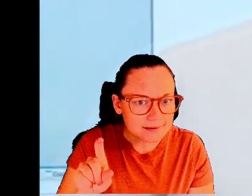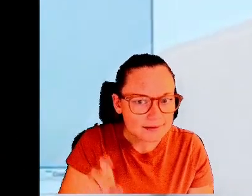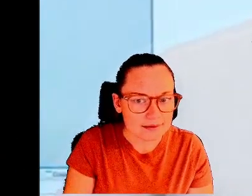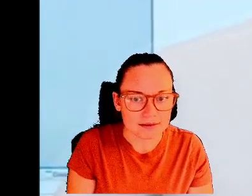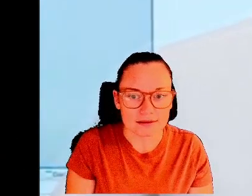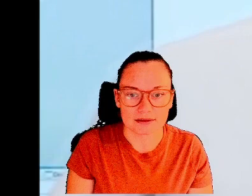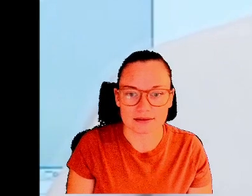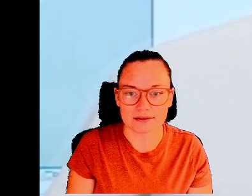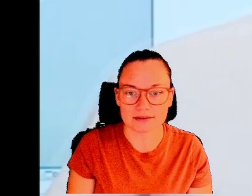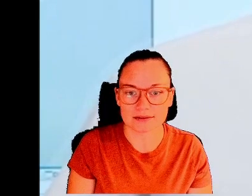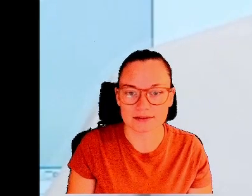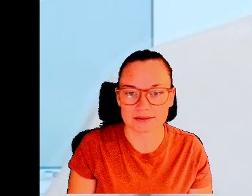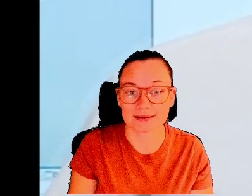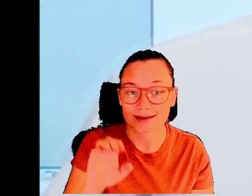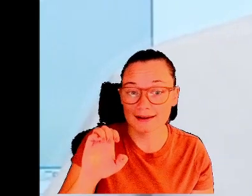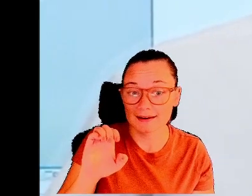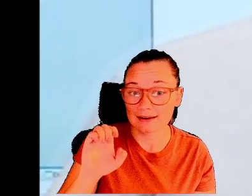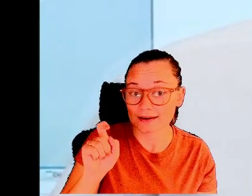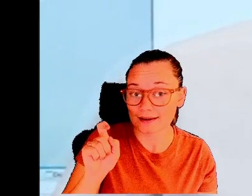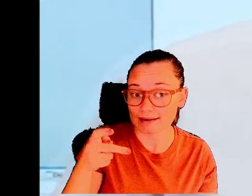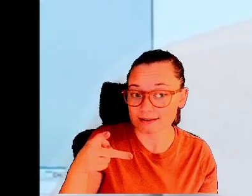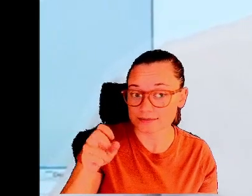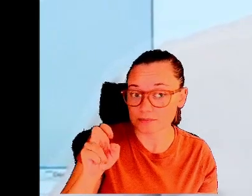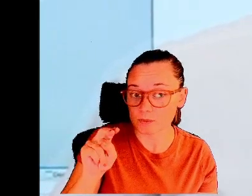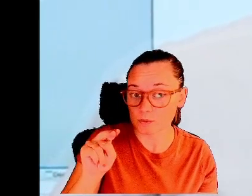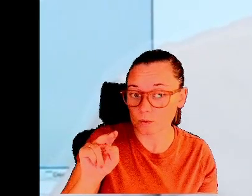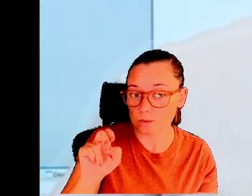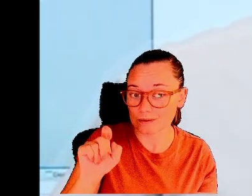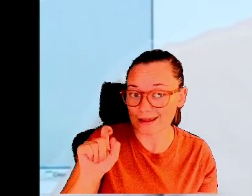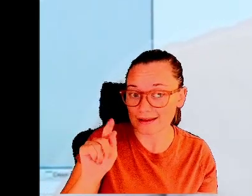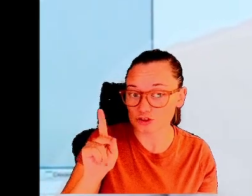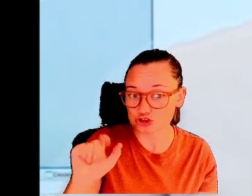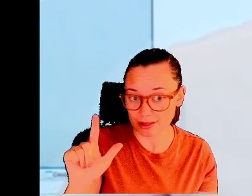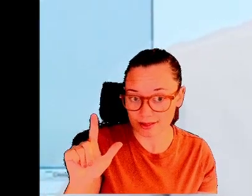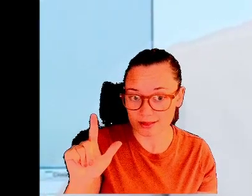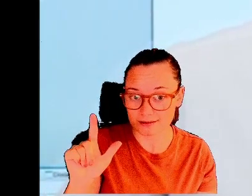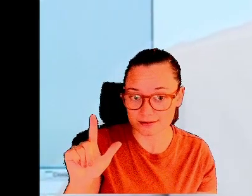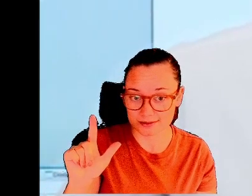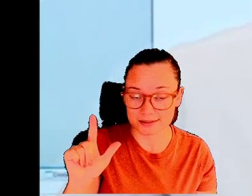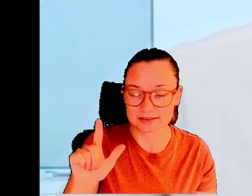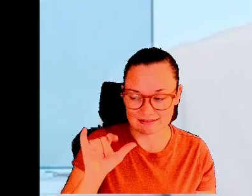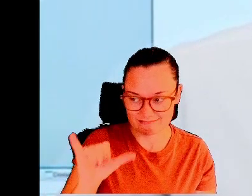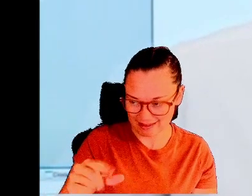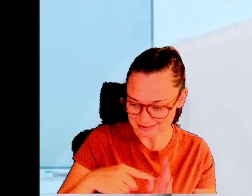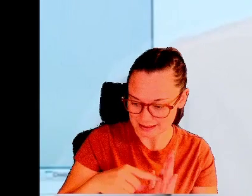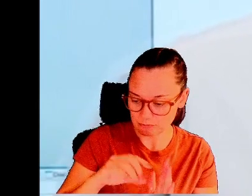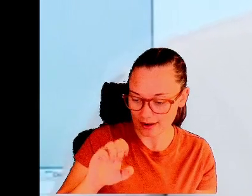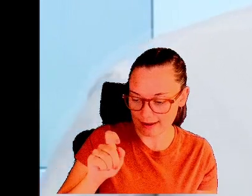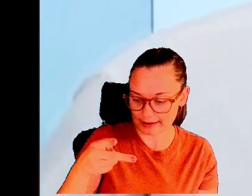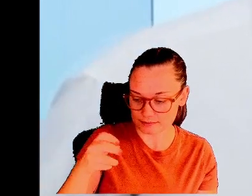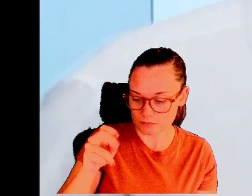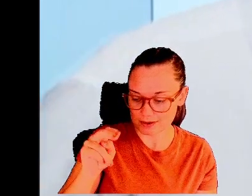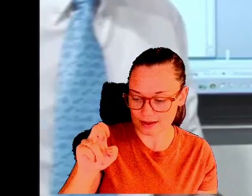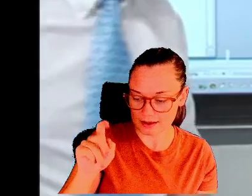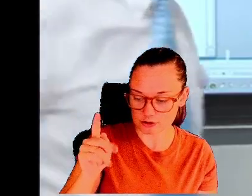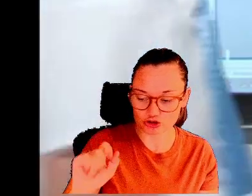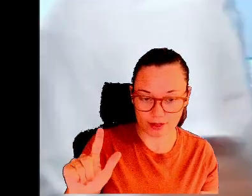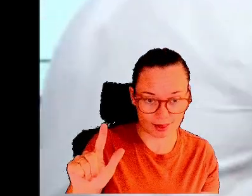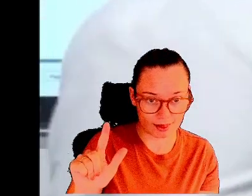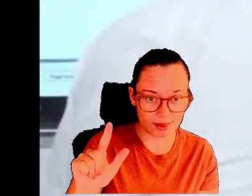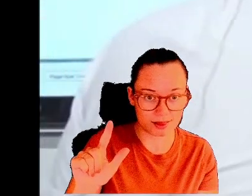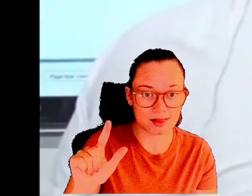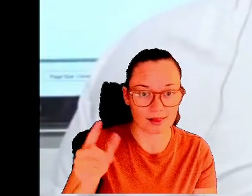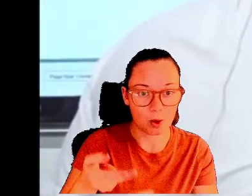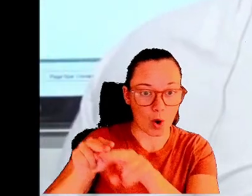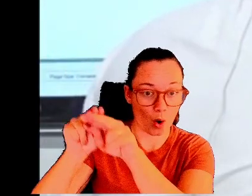Exponentials? Exponential, that's right. This is an example of exponential growth. So